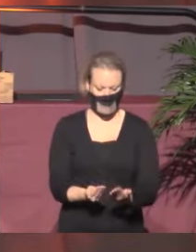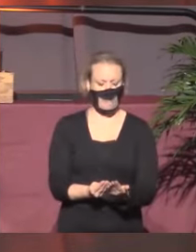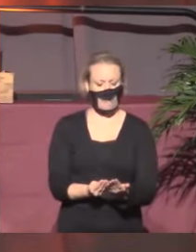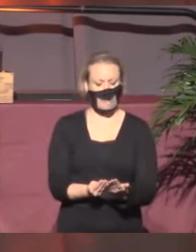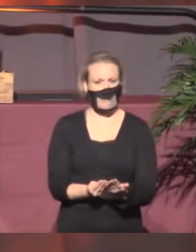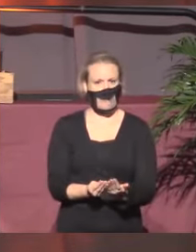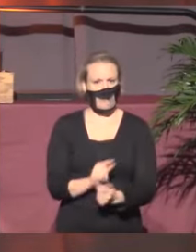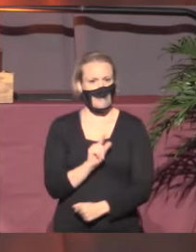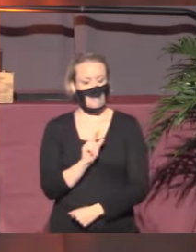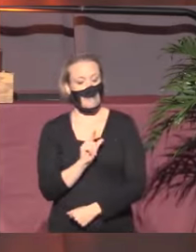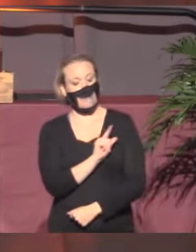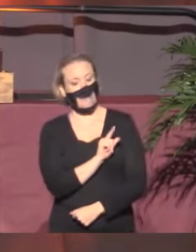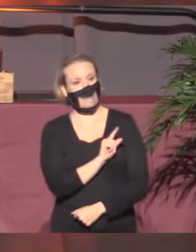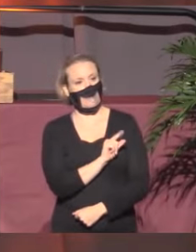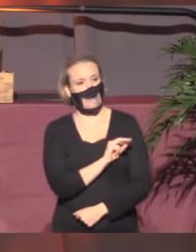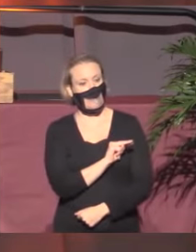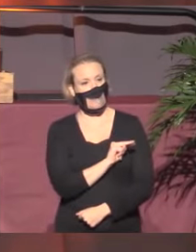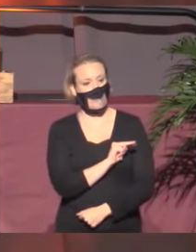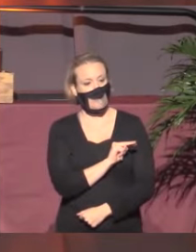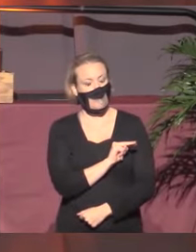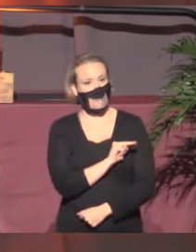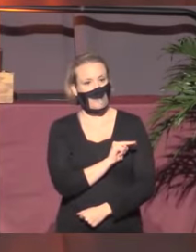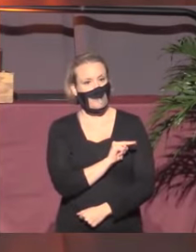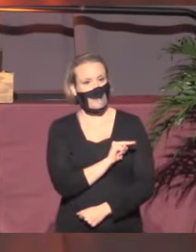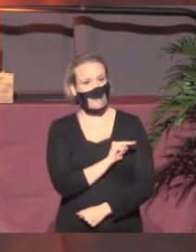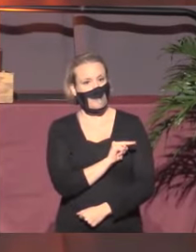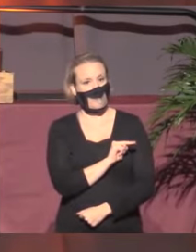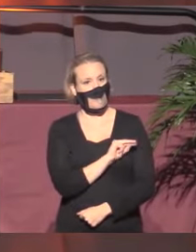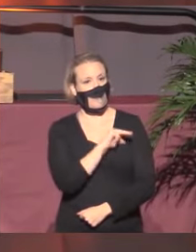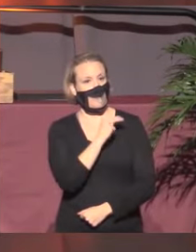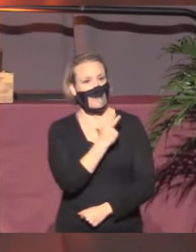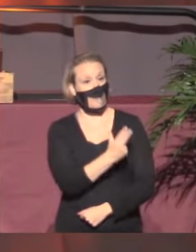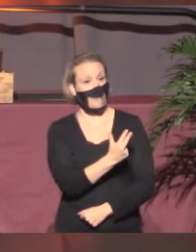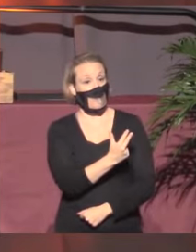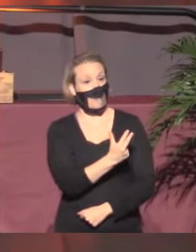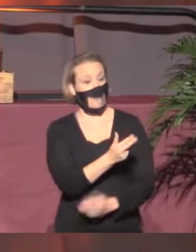Just to my left, there were 3 empty notebooks sitting there.